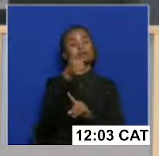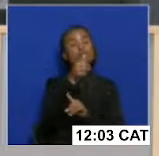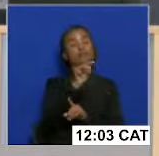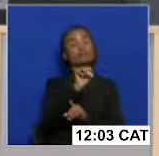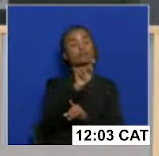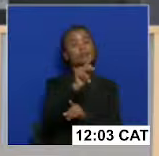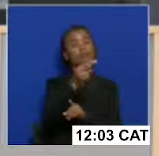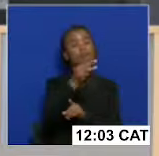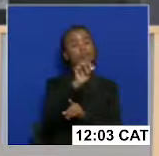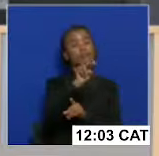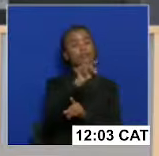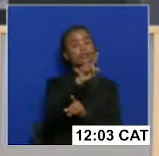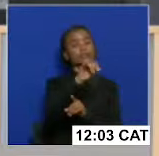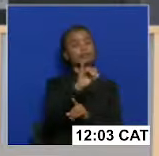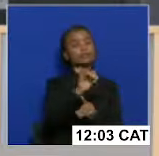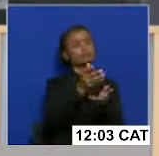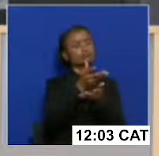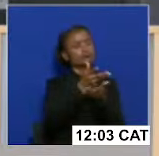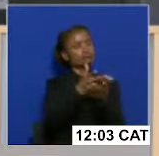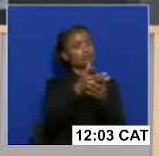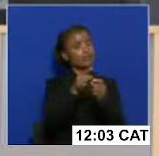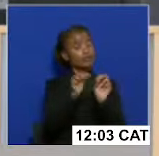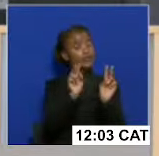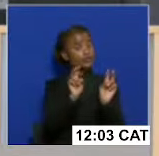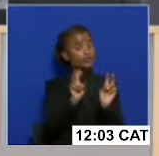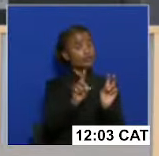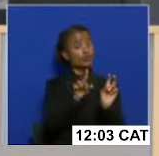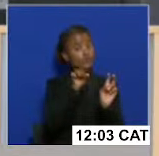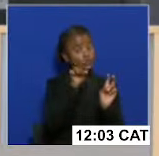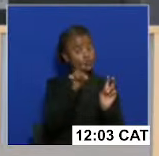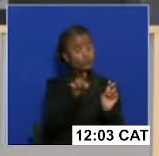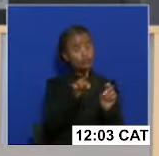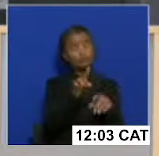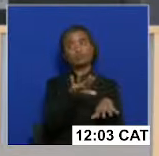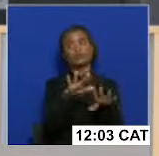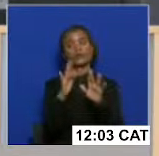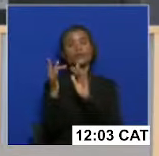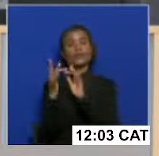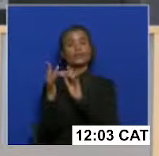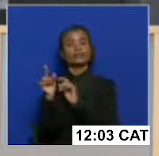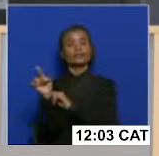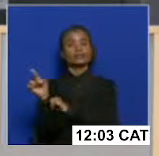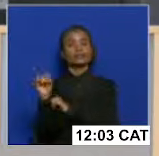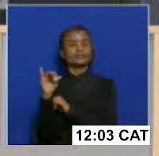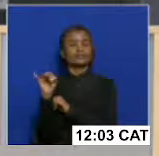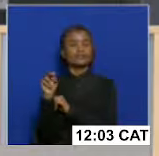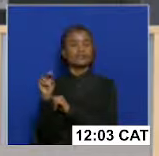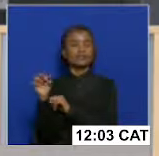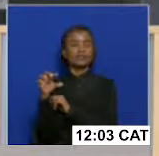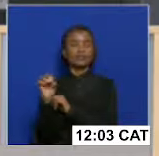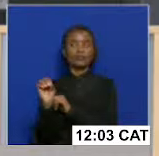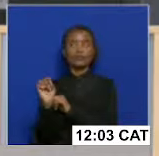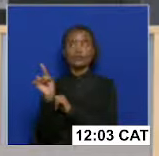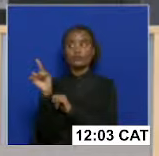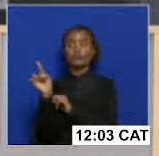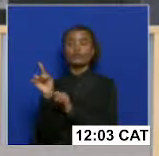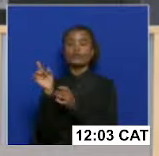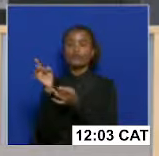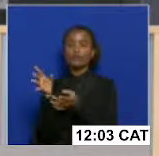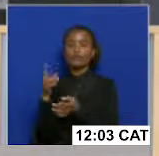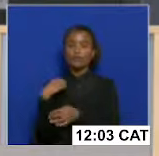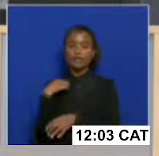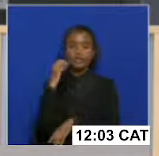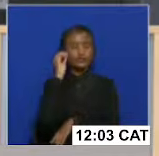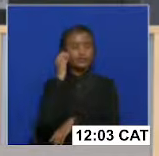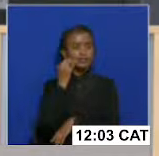you are the one who reached out to Mr. Salmon, and he said he was still interested. So how can you then say he used you when